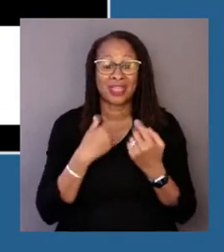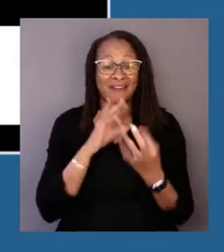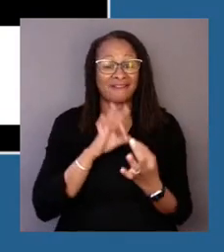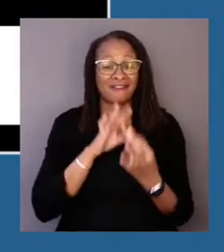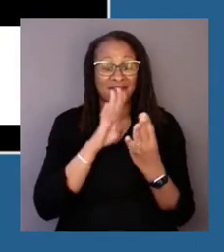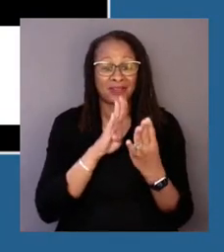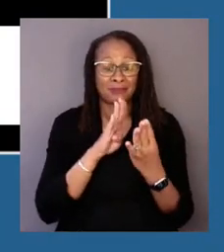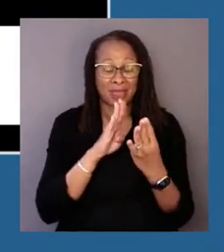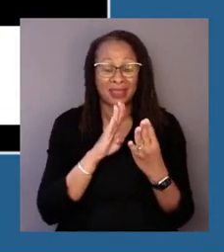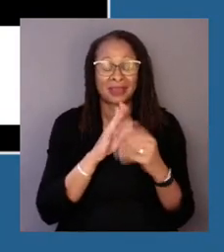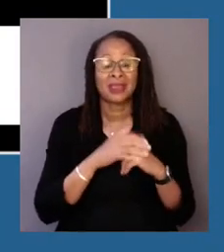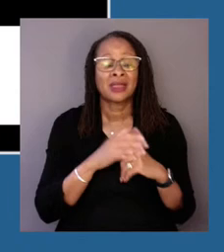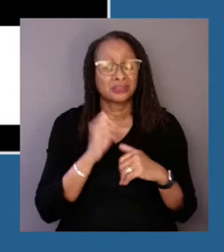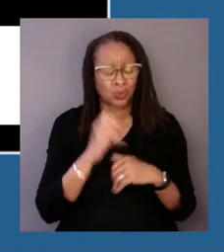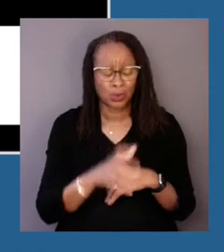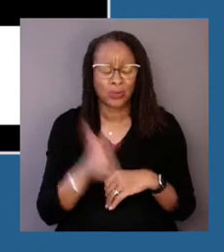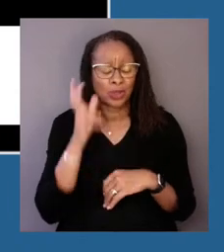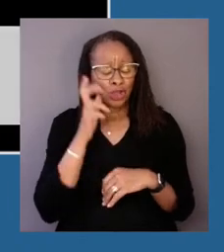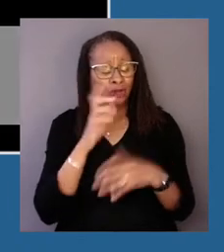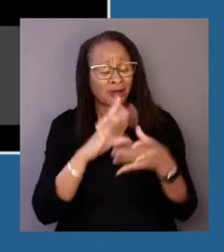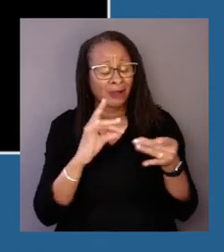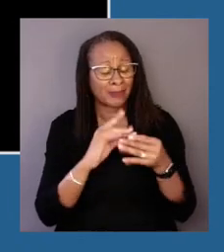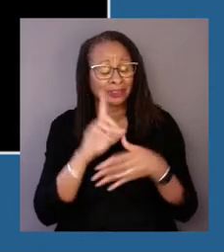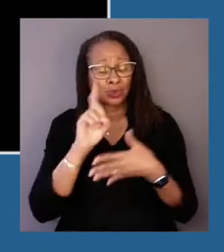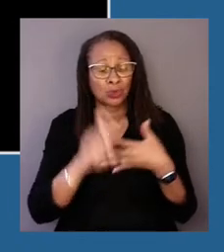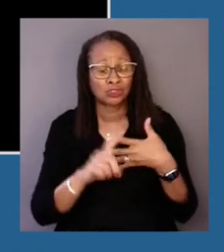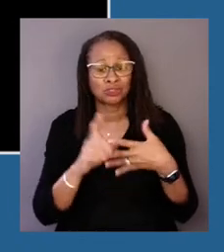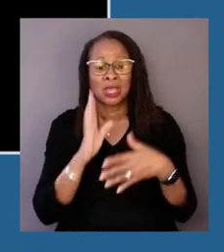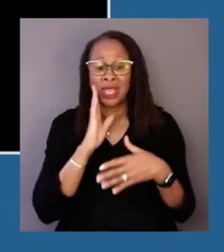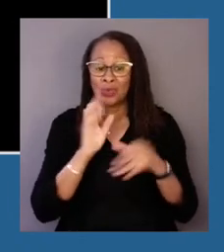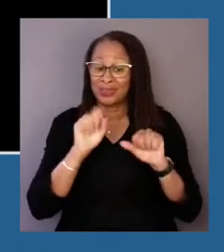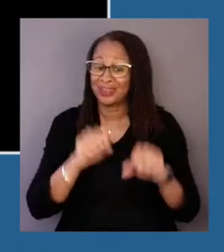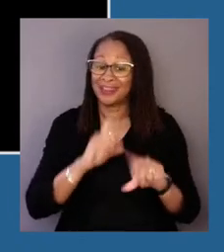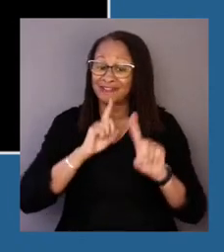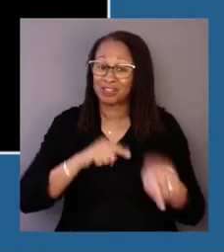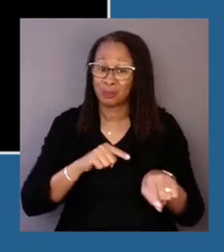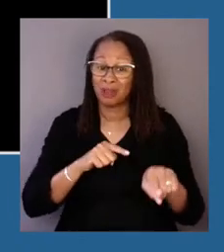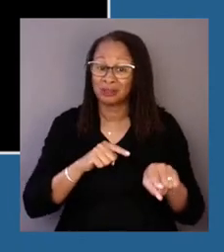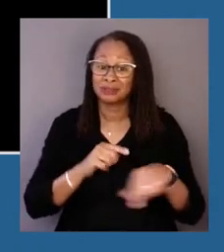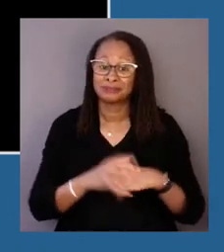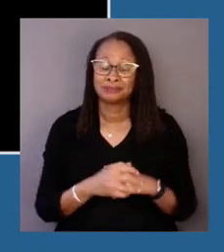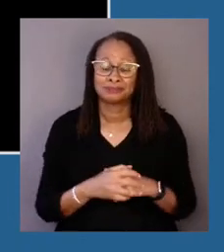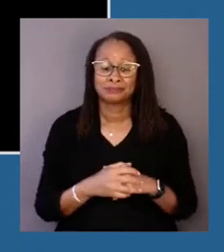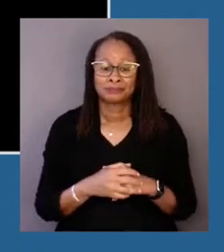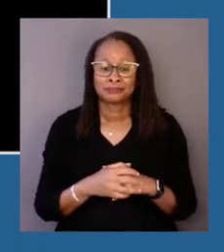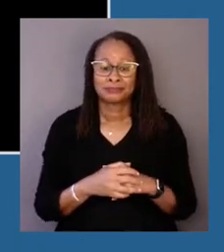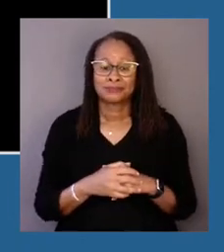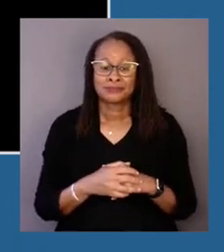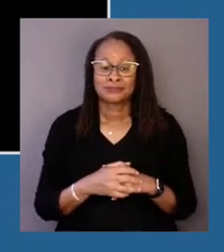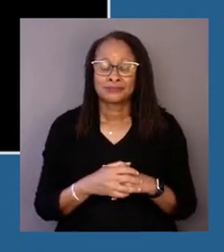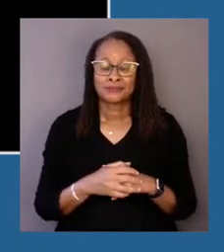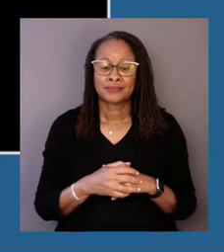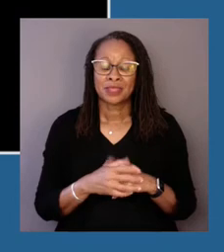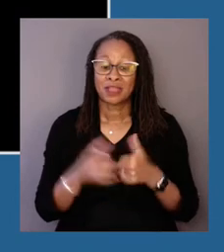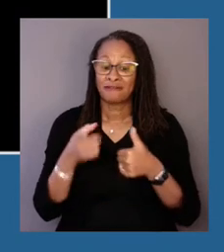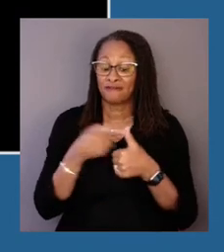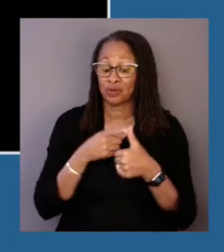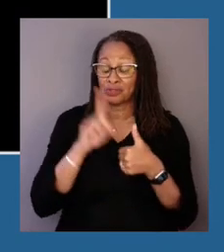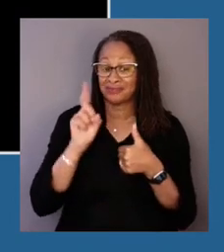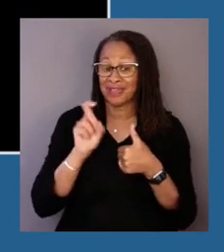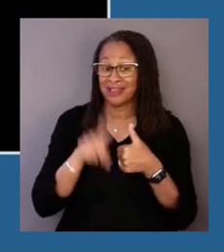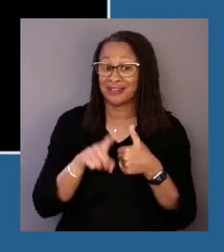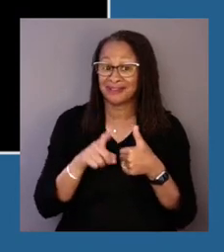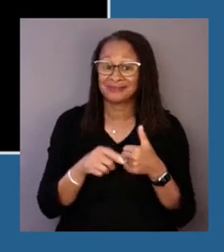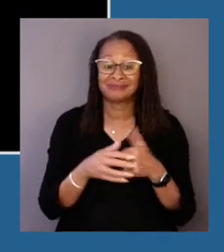your comments and your questions and able to respond to them. I want to first ask everyone to join